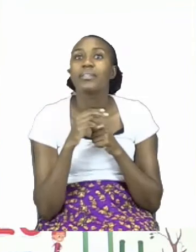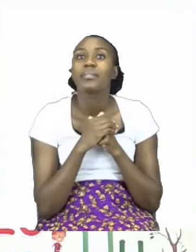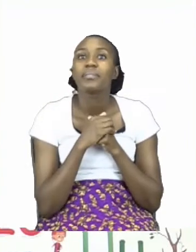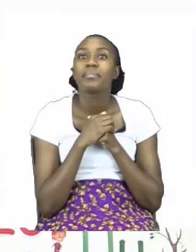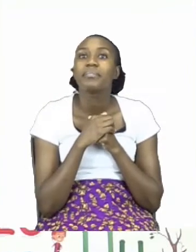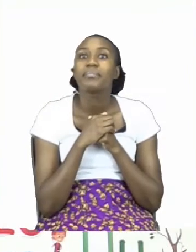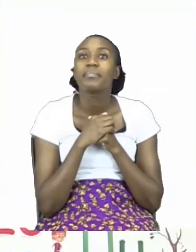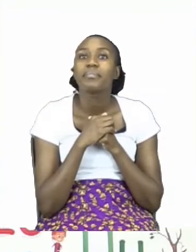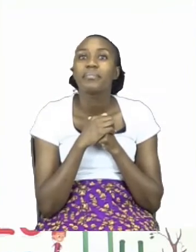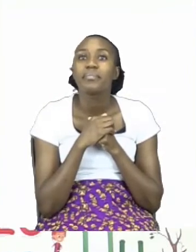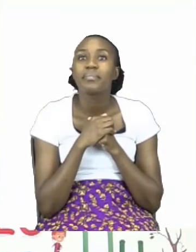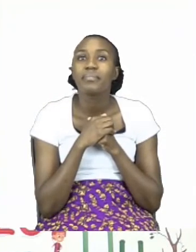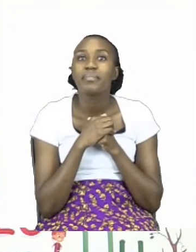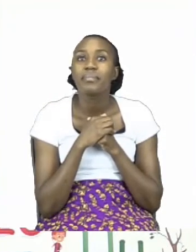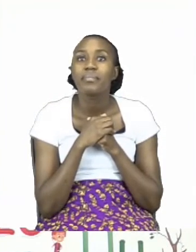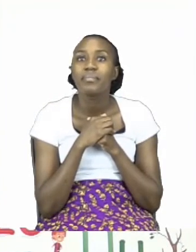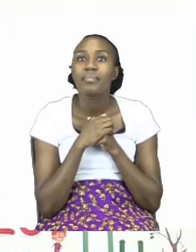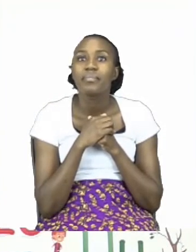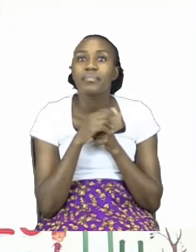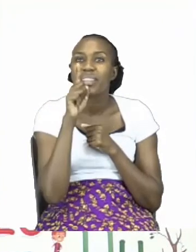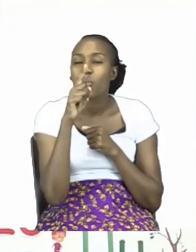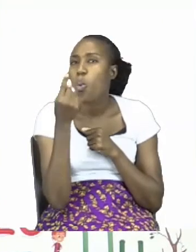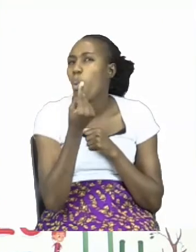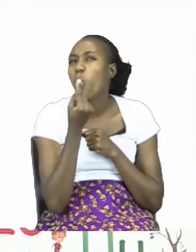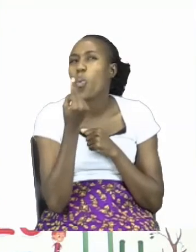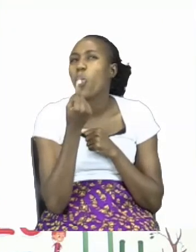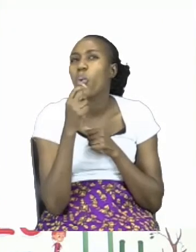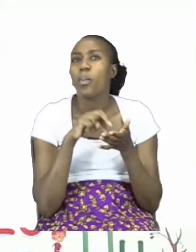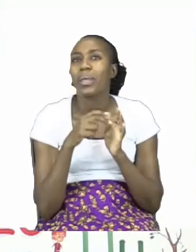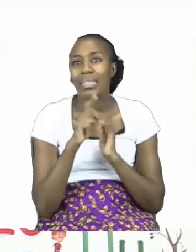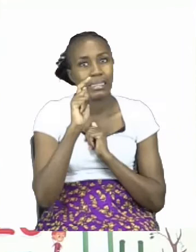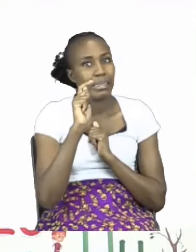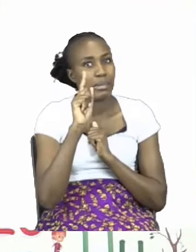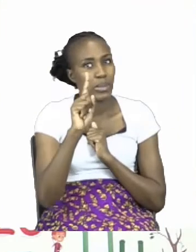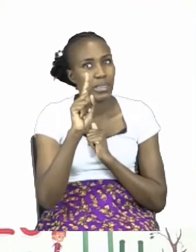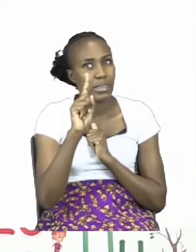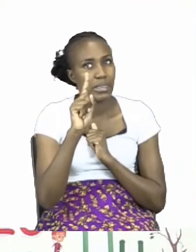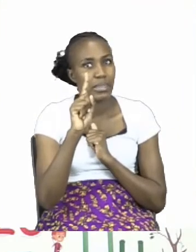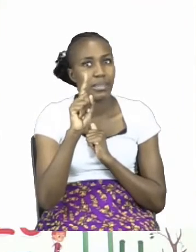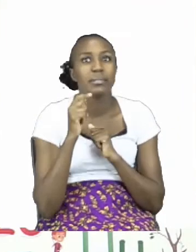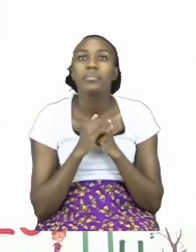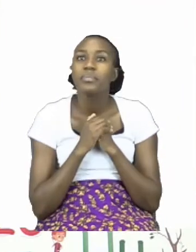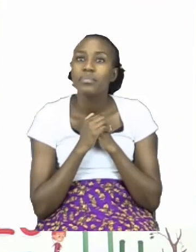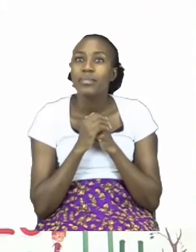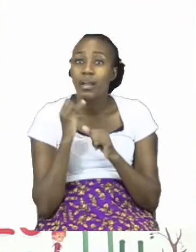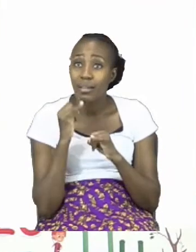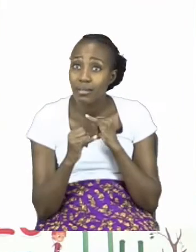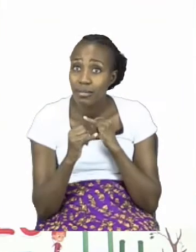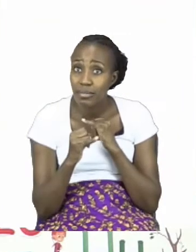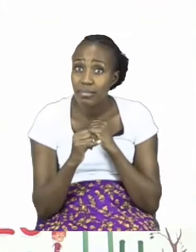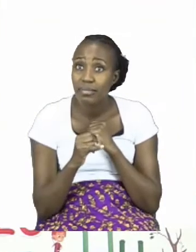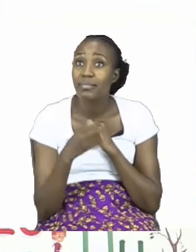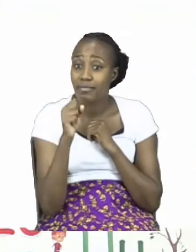ones. Then here we only have 1 digit, so it is a ones. And the last one,